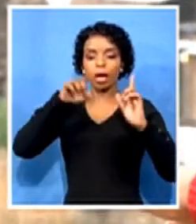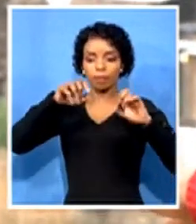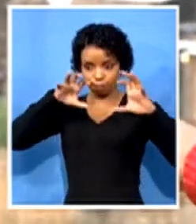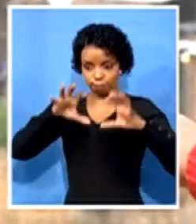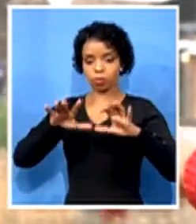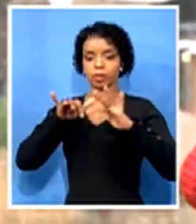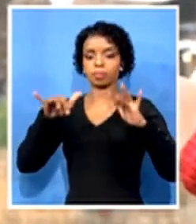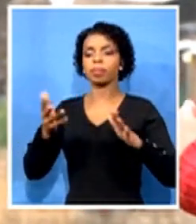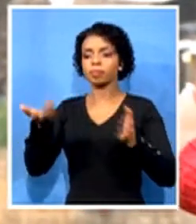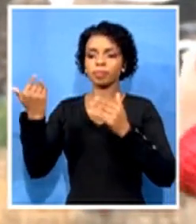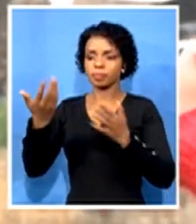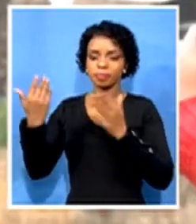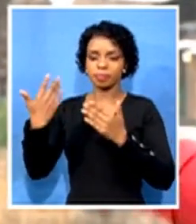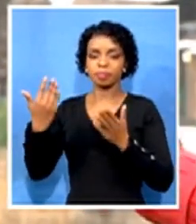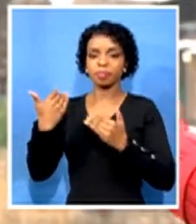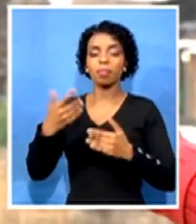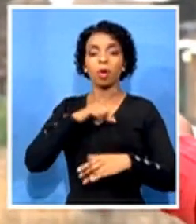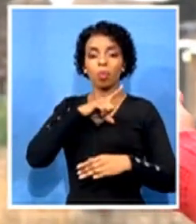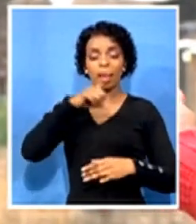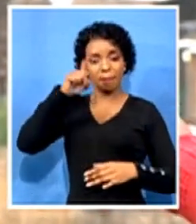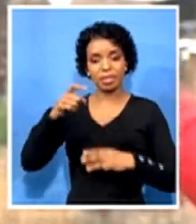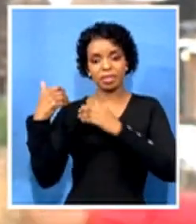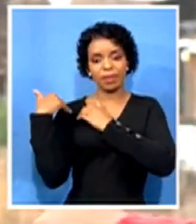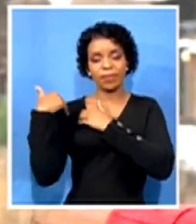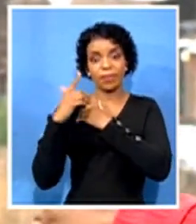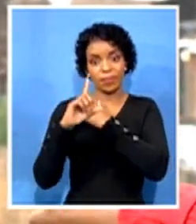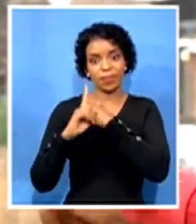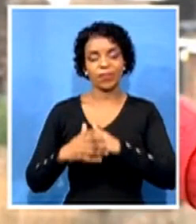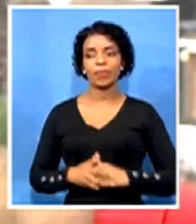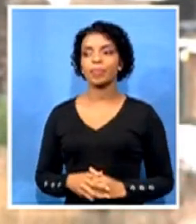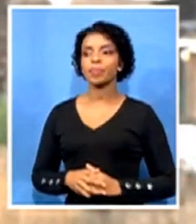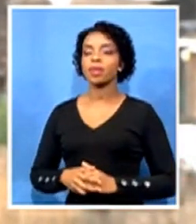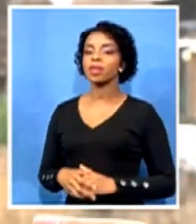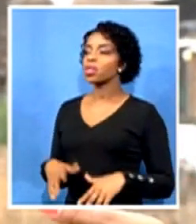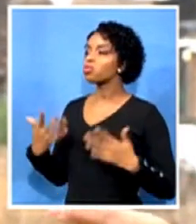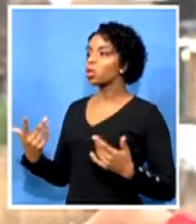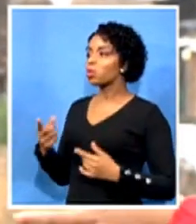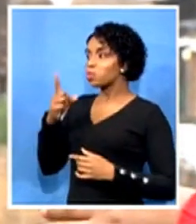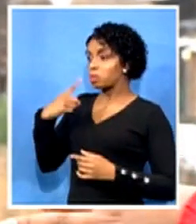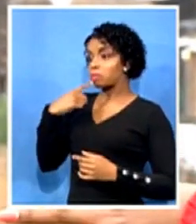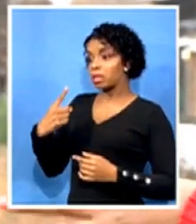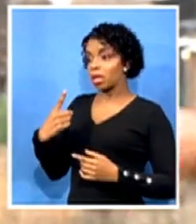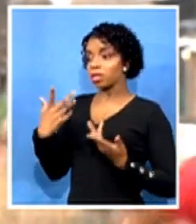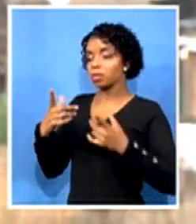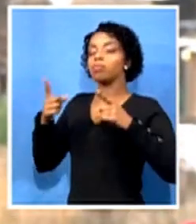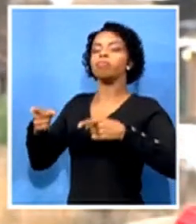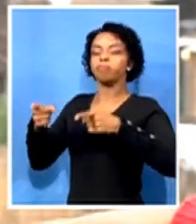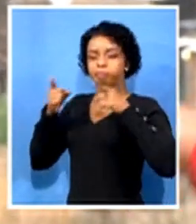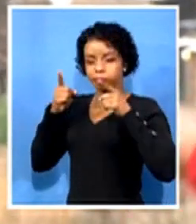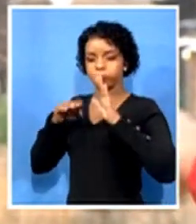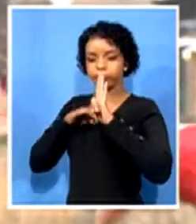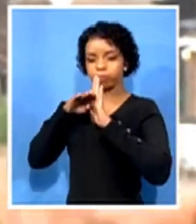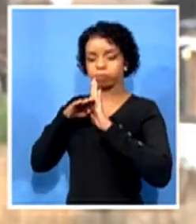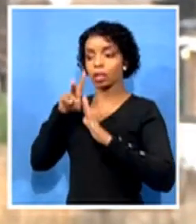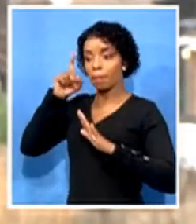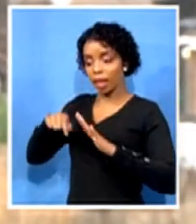to clarify, what would you rate as a level, a dangerous level that you would need to intervene and evacuate them,